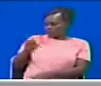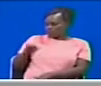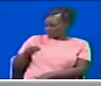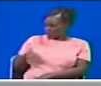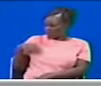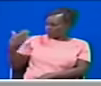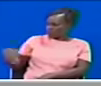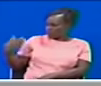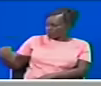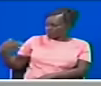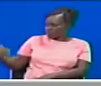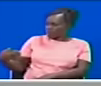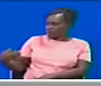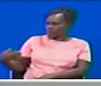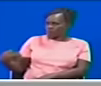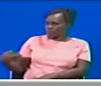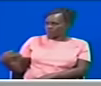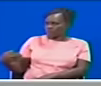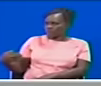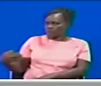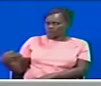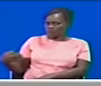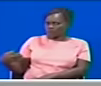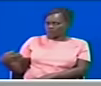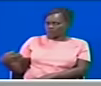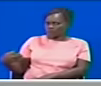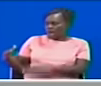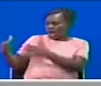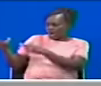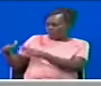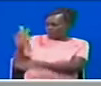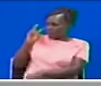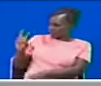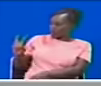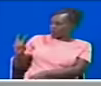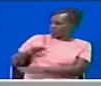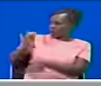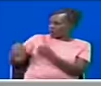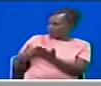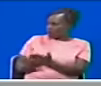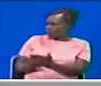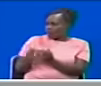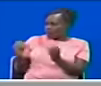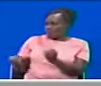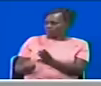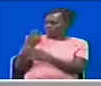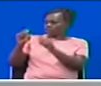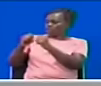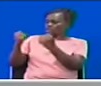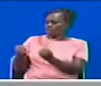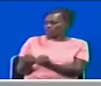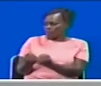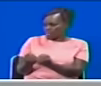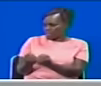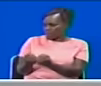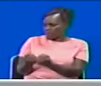been, you know, be seen, not heard. Yes. You know, sit in the corner. And, yes. You know, all those things were conditioned, you know, socially. You know, a nice lady sits